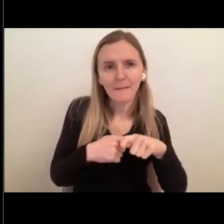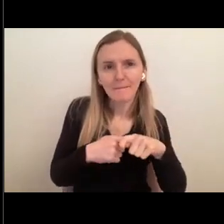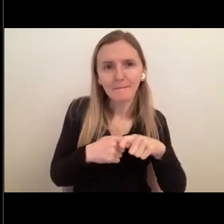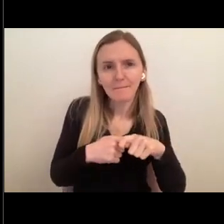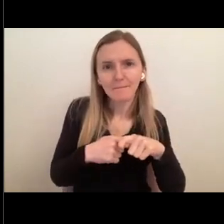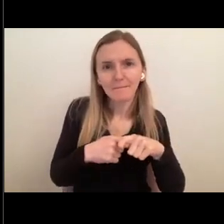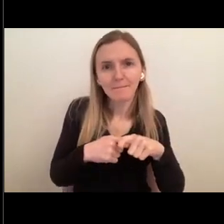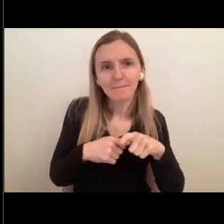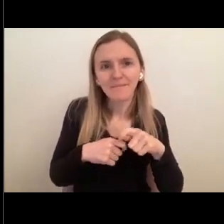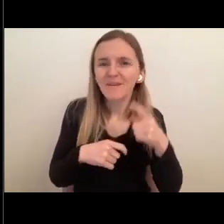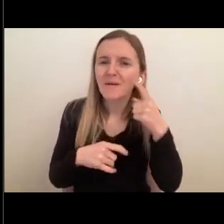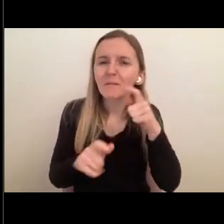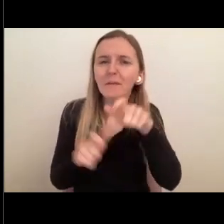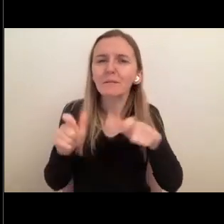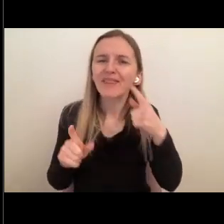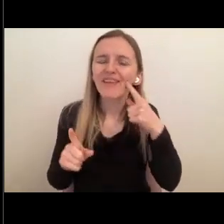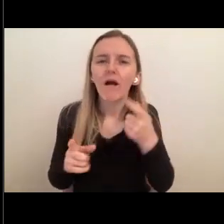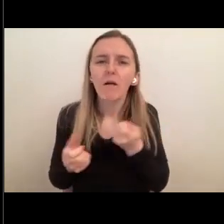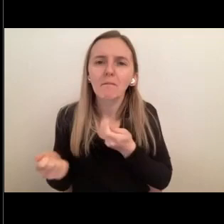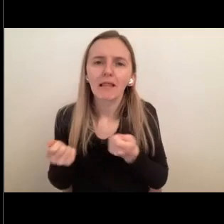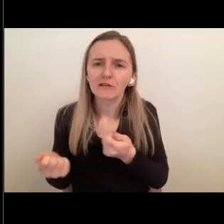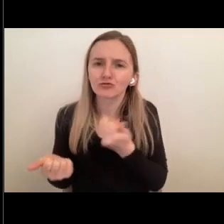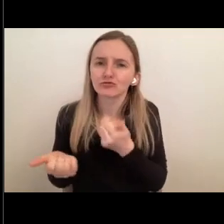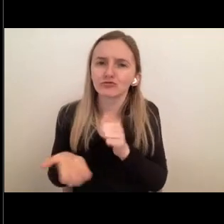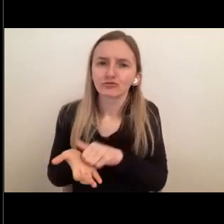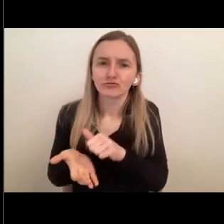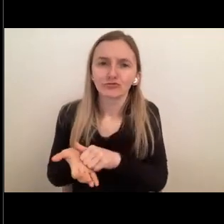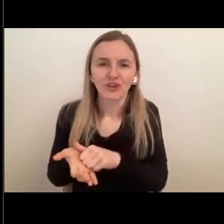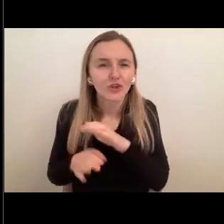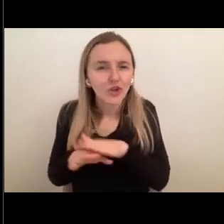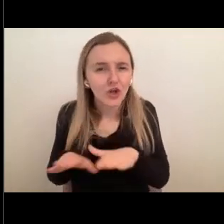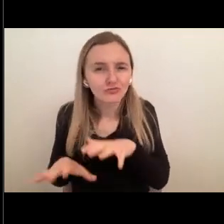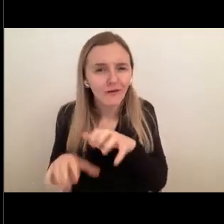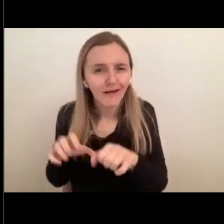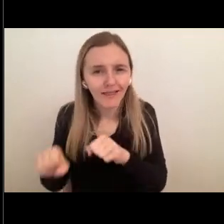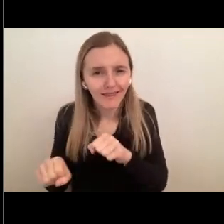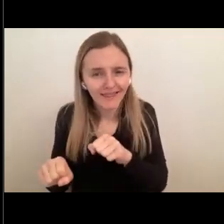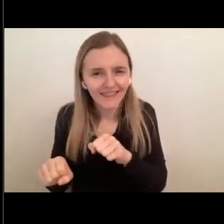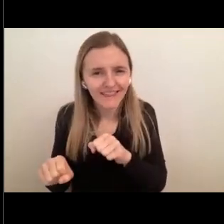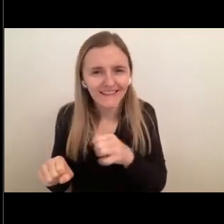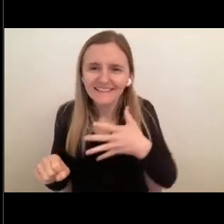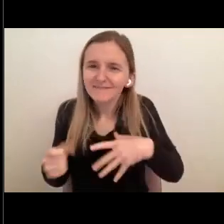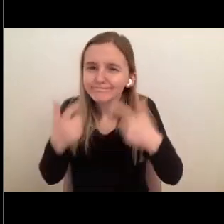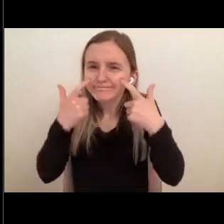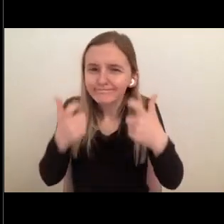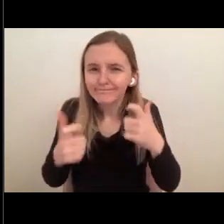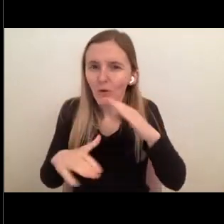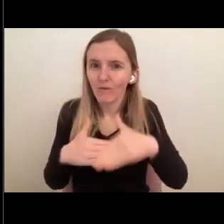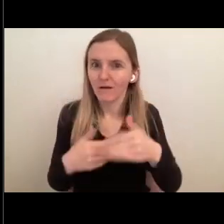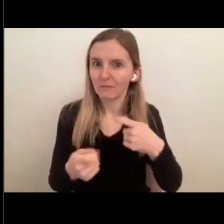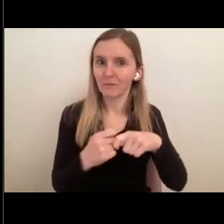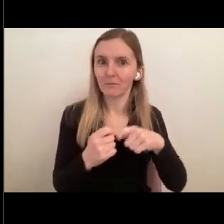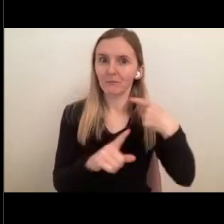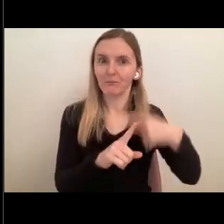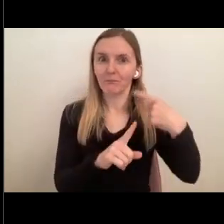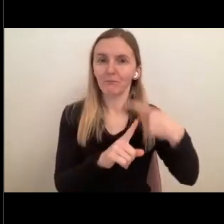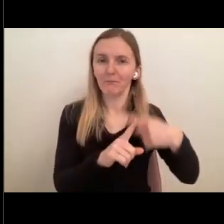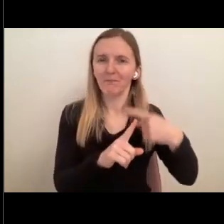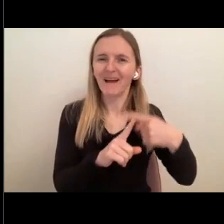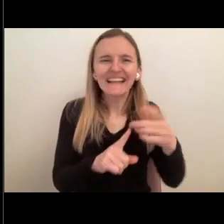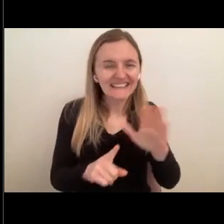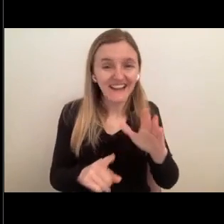but managing. Yeah, it's really important. I mean, that's why I put that caveat